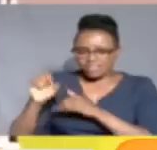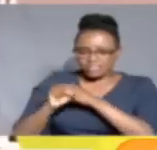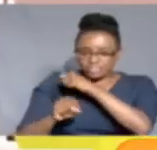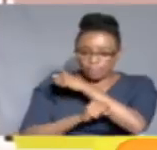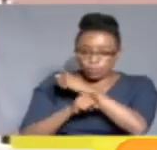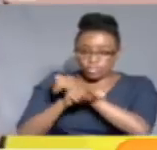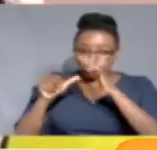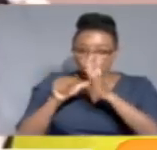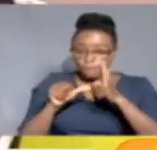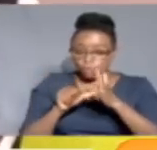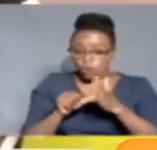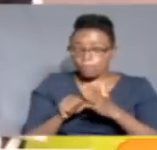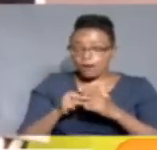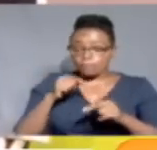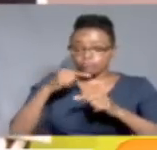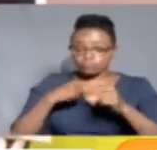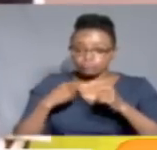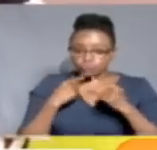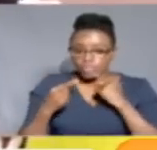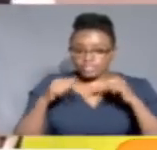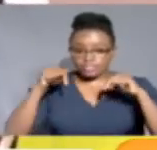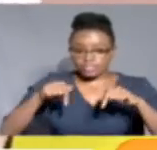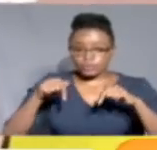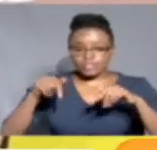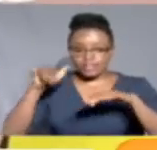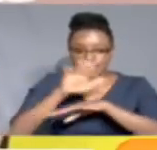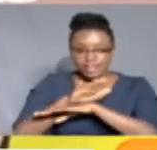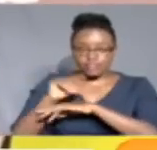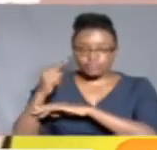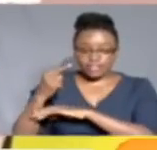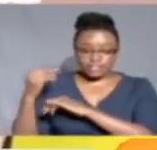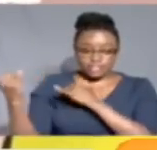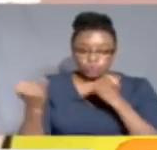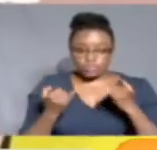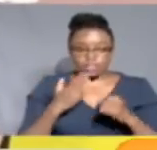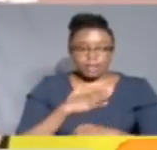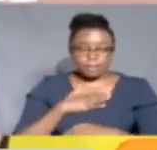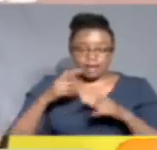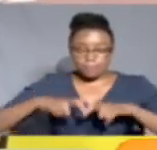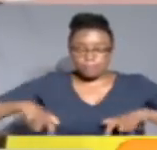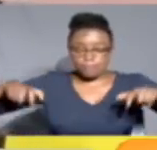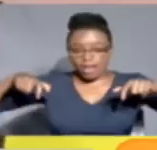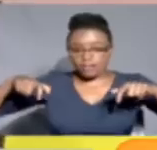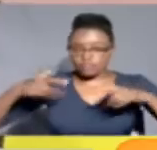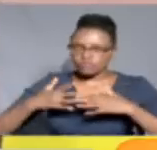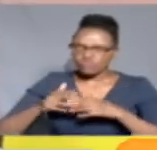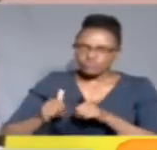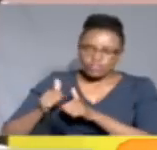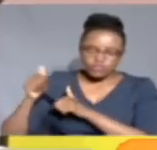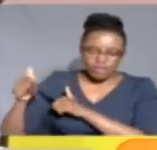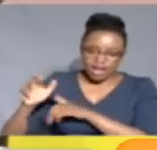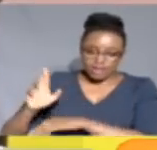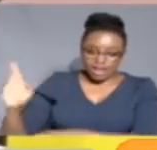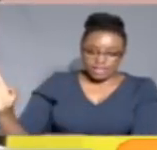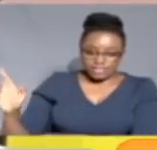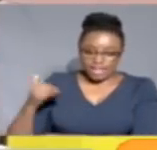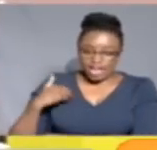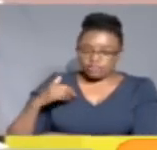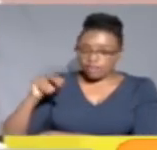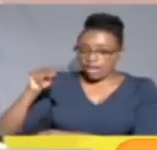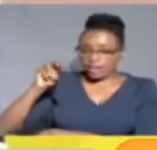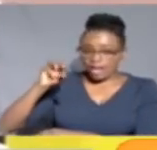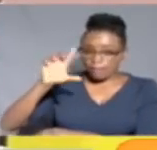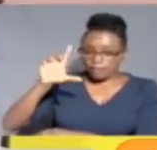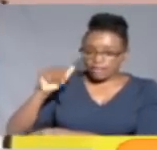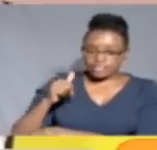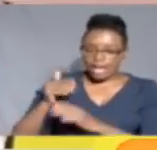problem, and that's what we are discussing tonight. Let me quickly introduce my panel. To my far right, nameless, the man